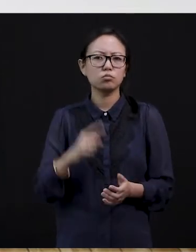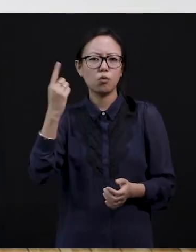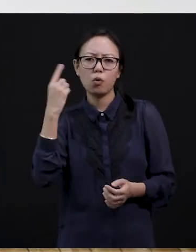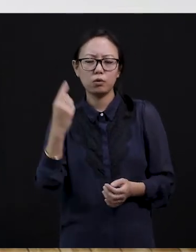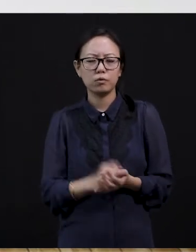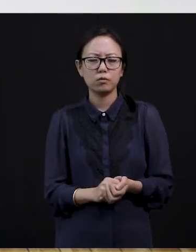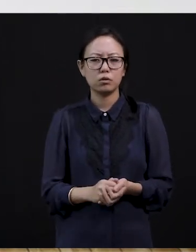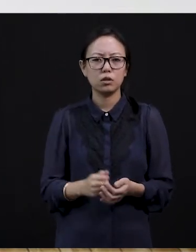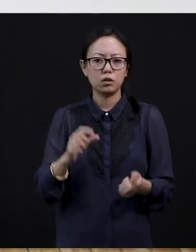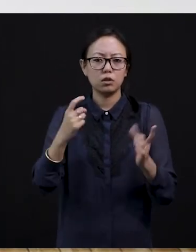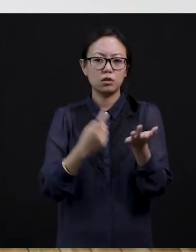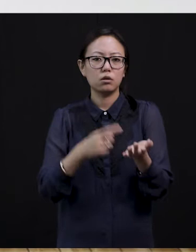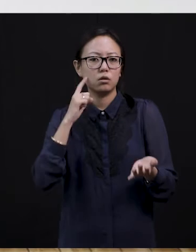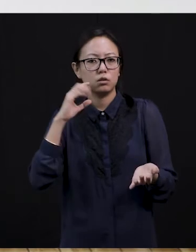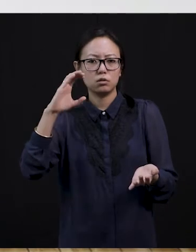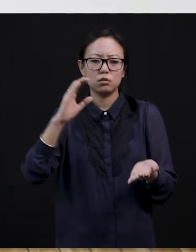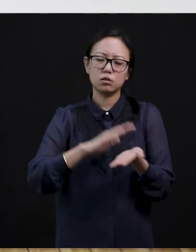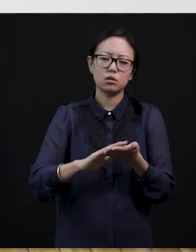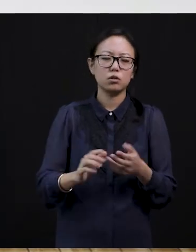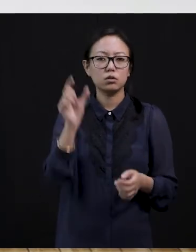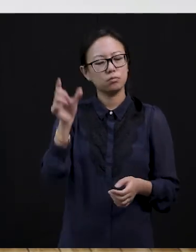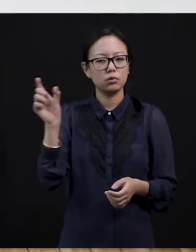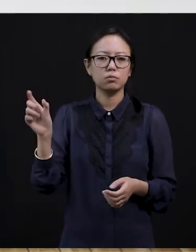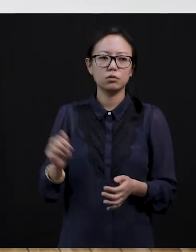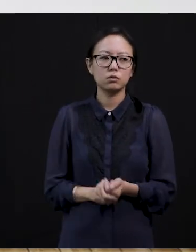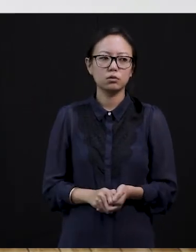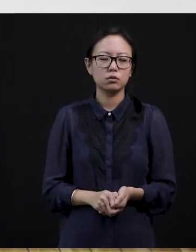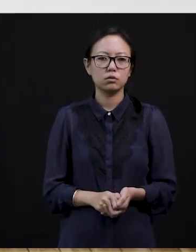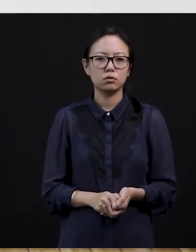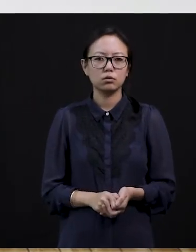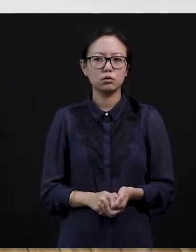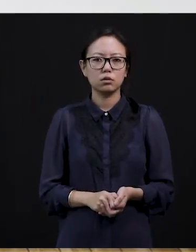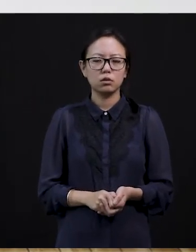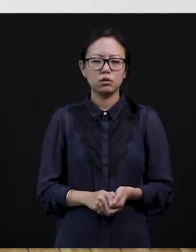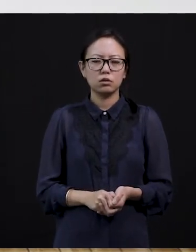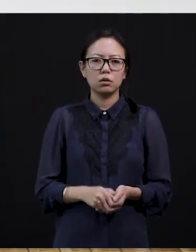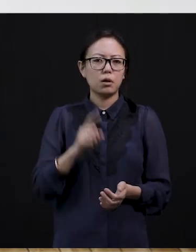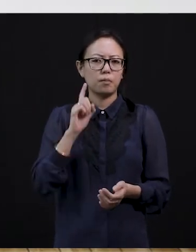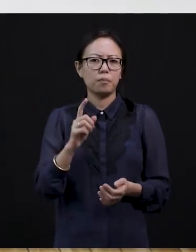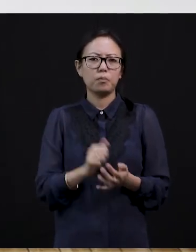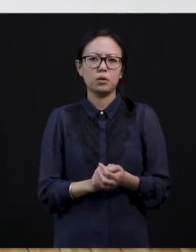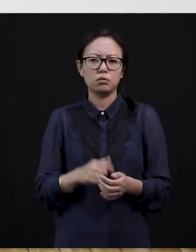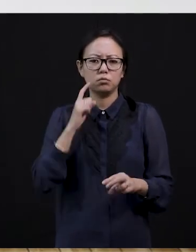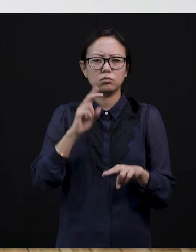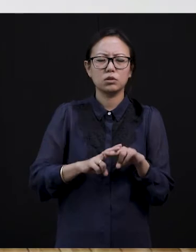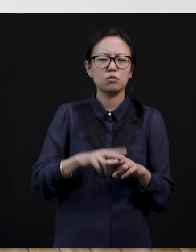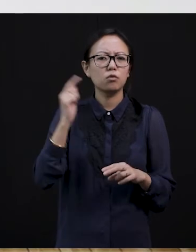going to be voting only for the rich people. So the same thing is going to be continued until and